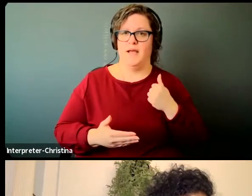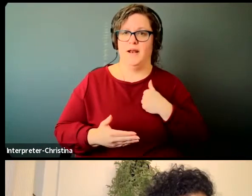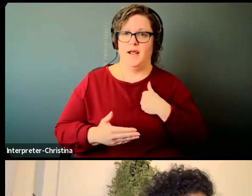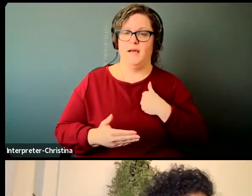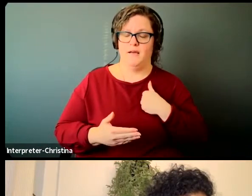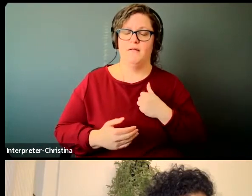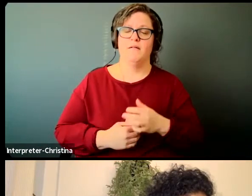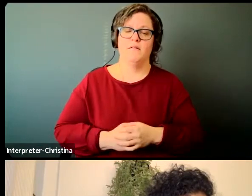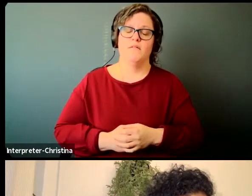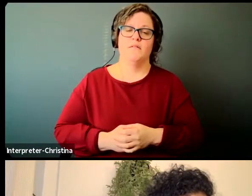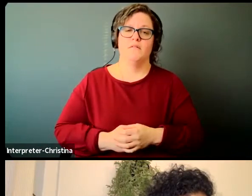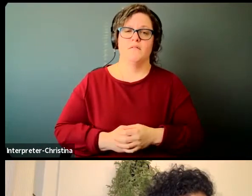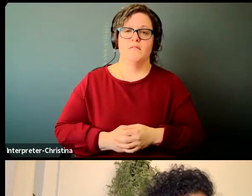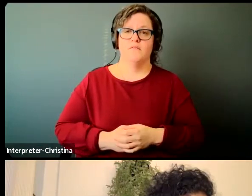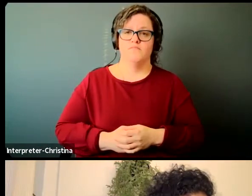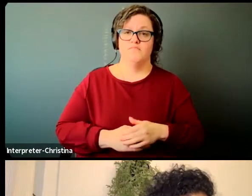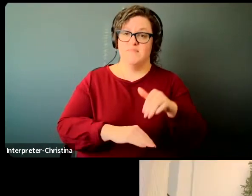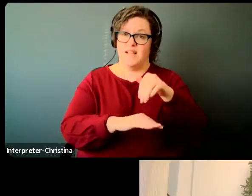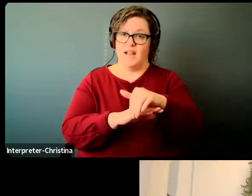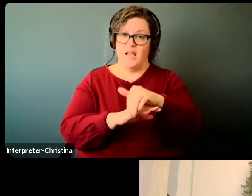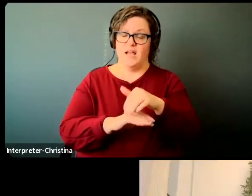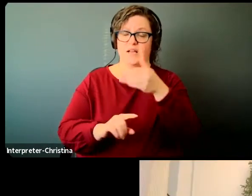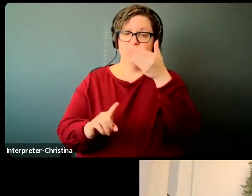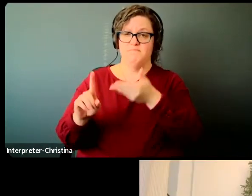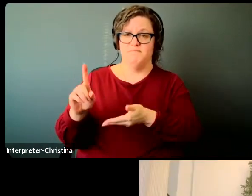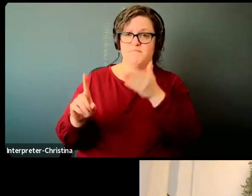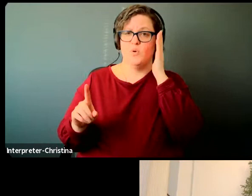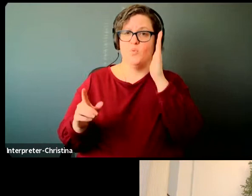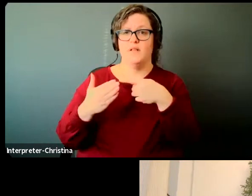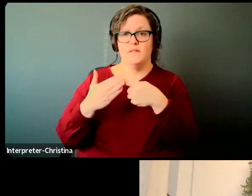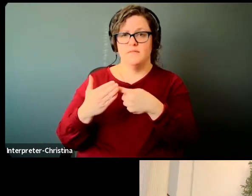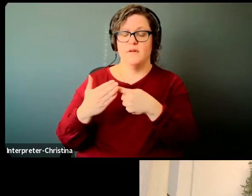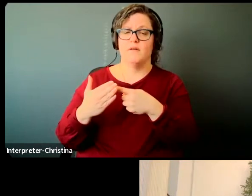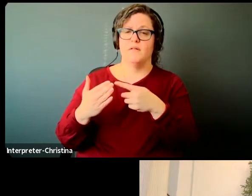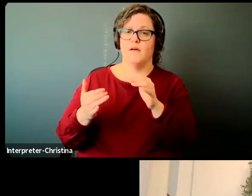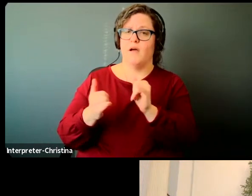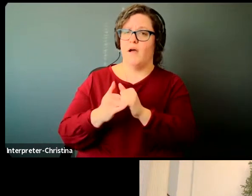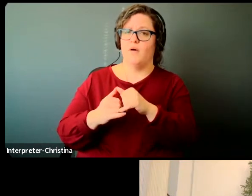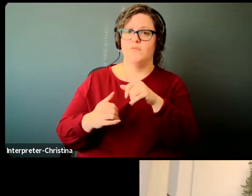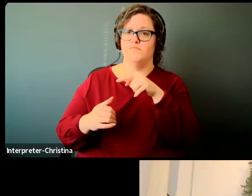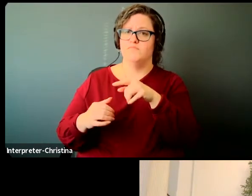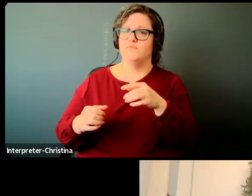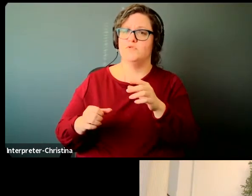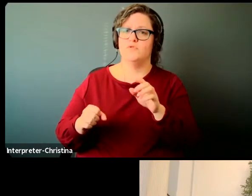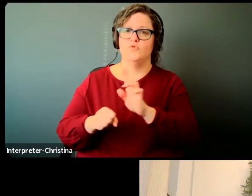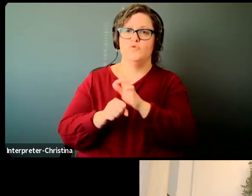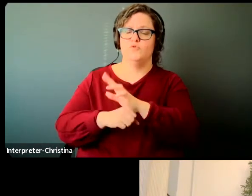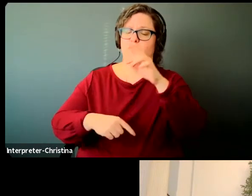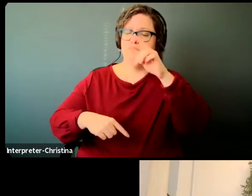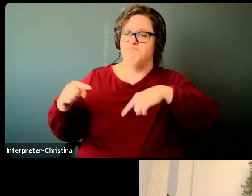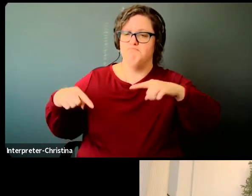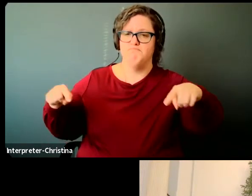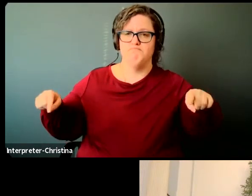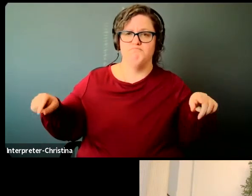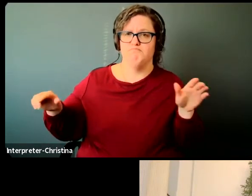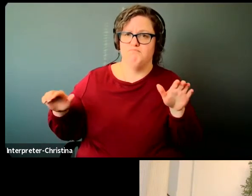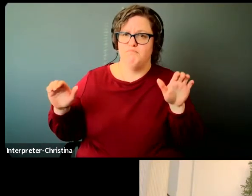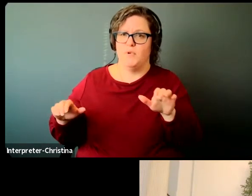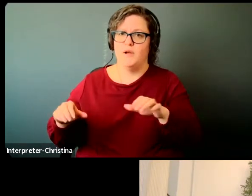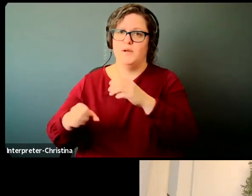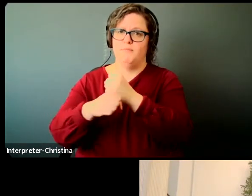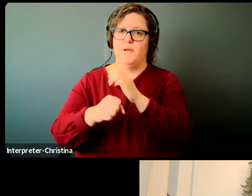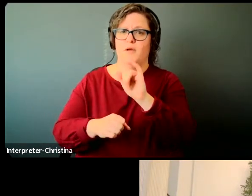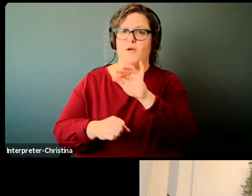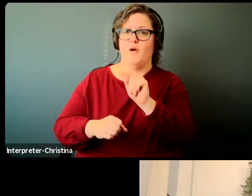Tonight, they will talk about their use of interdisciplinary artistic practices as hybrid spaces from which they enunciate